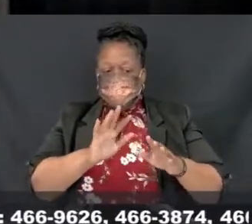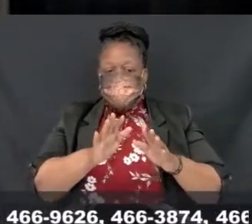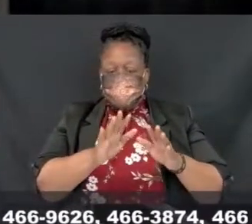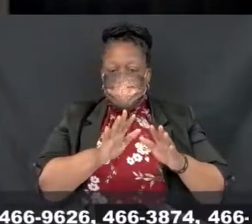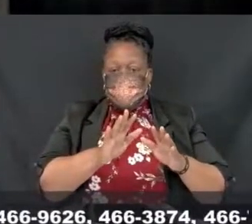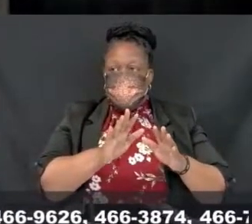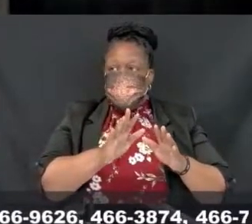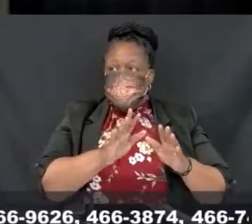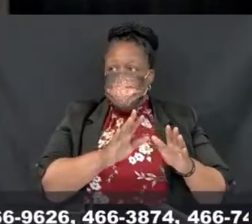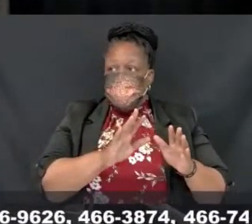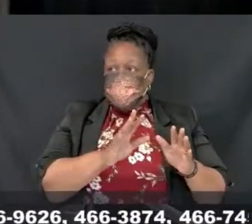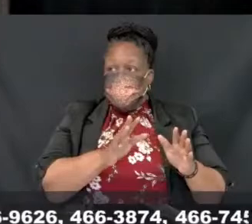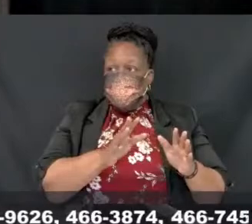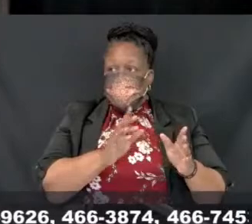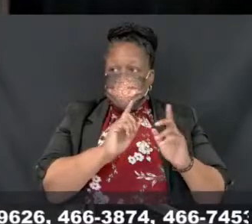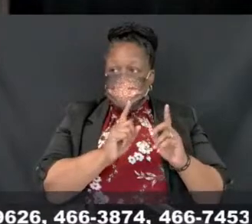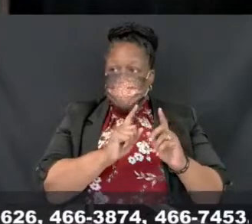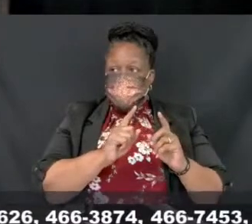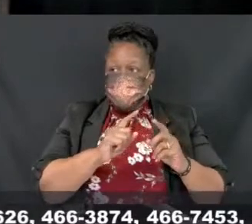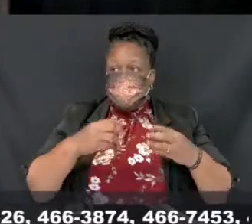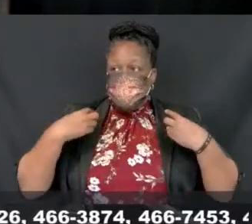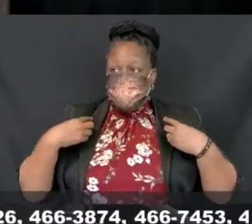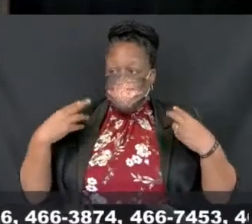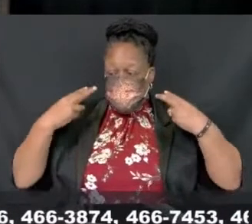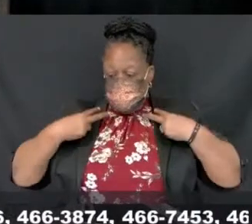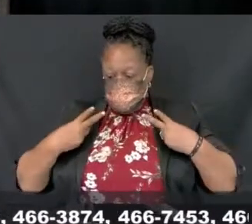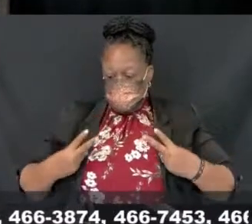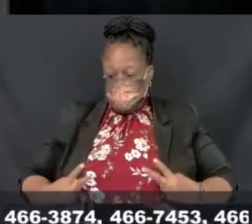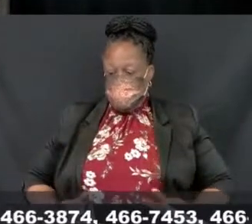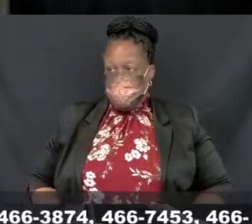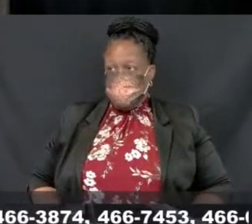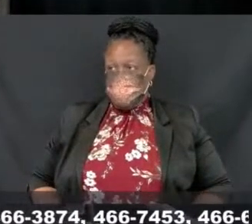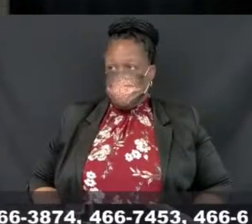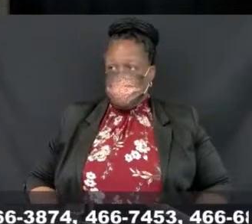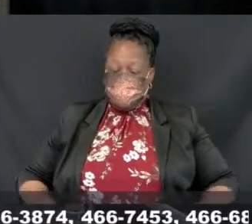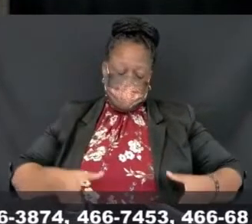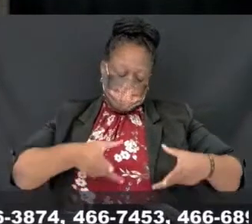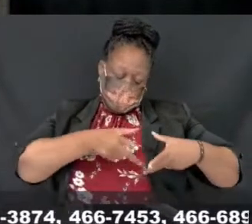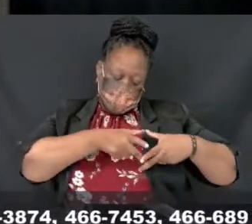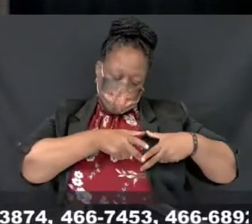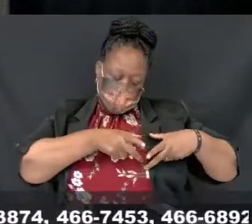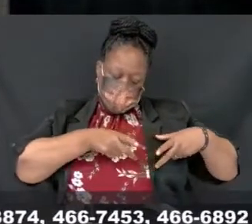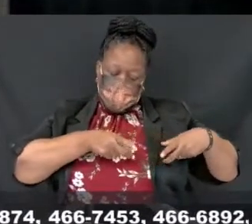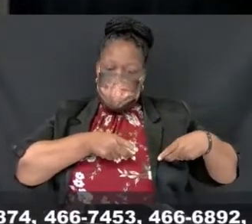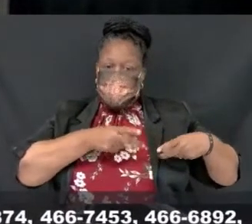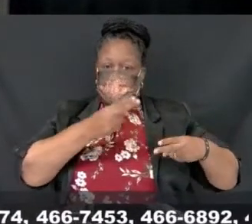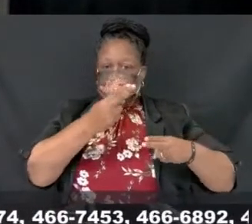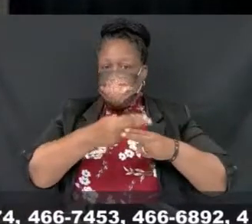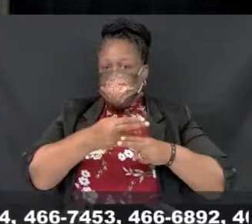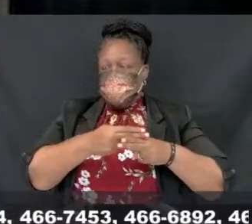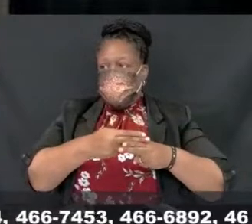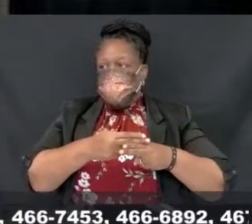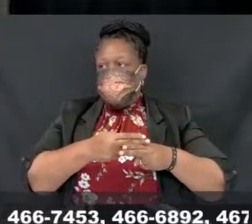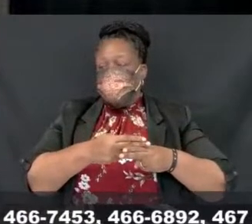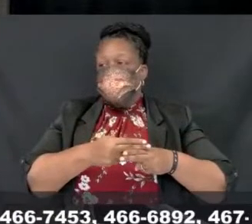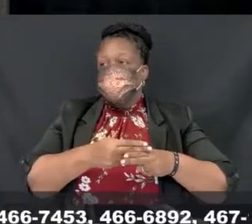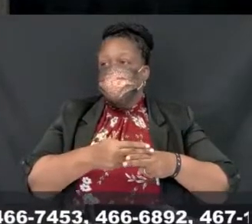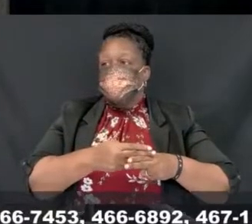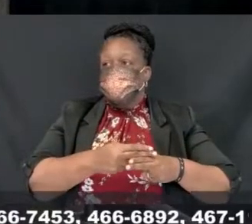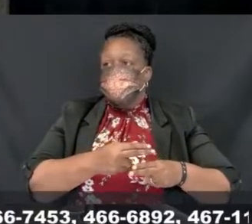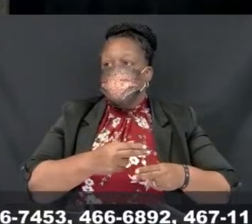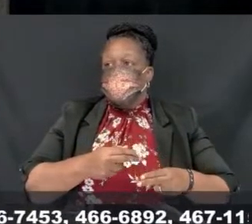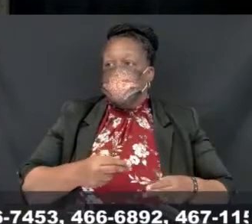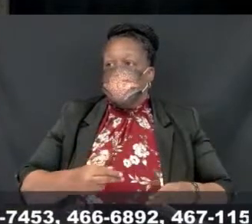clothed in a vest, also have a name tag that would represent them as working for the